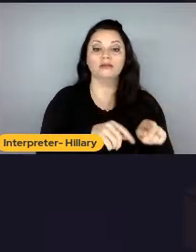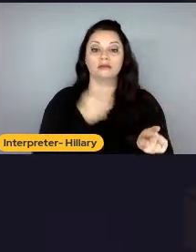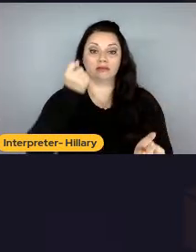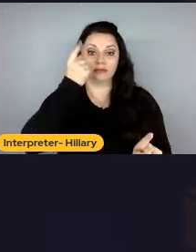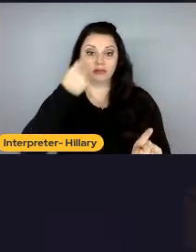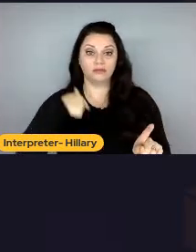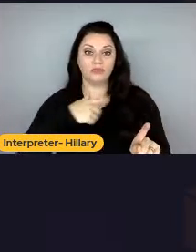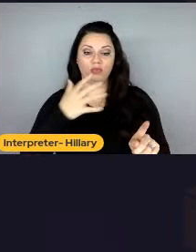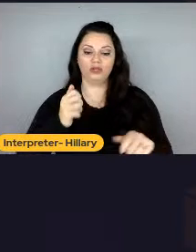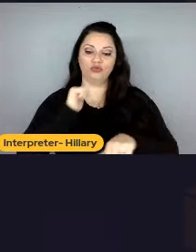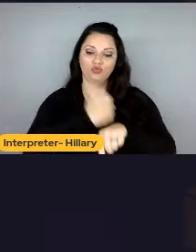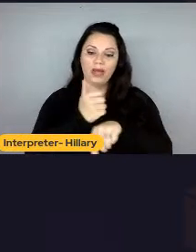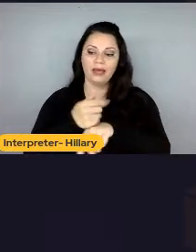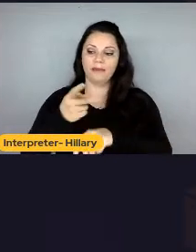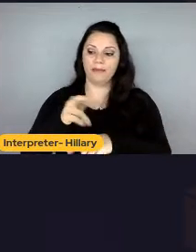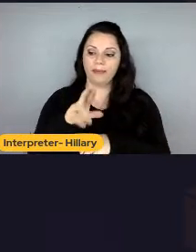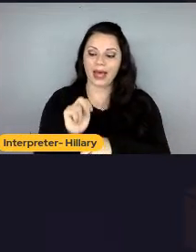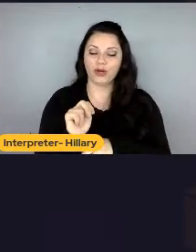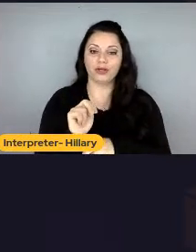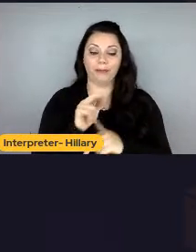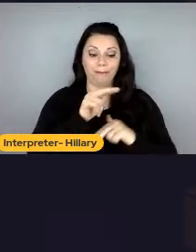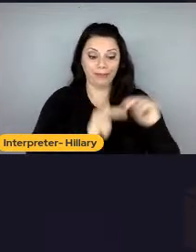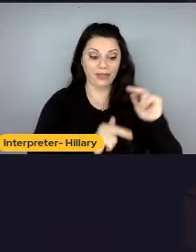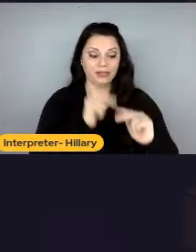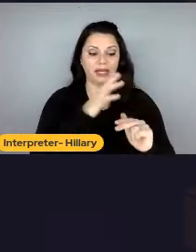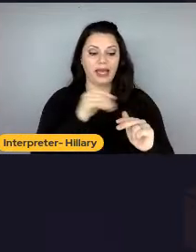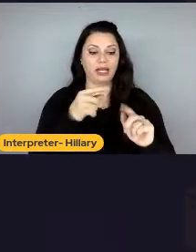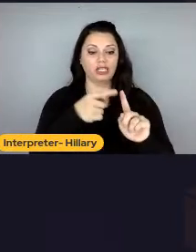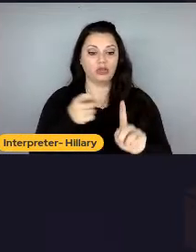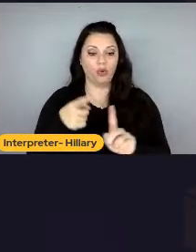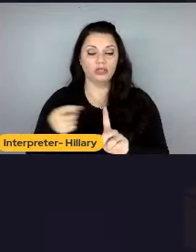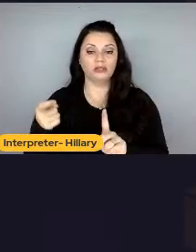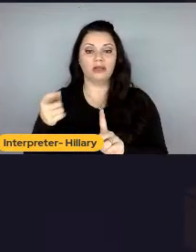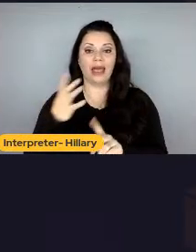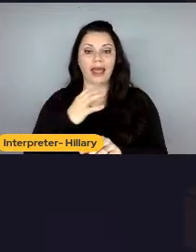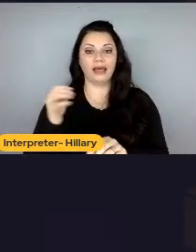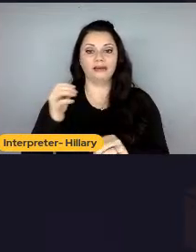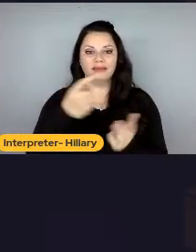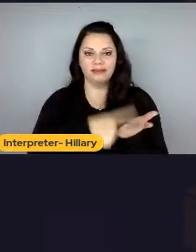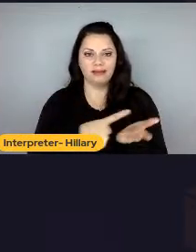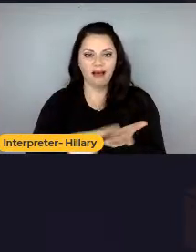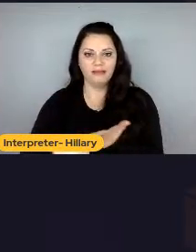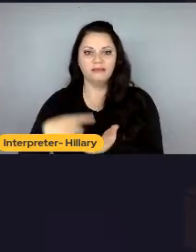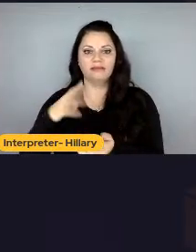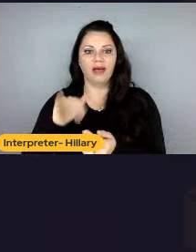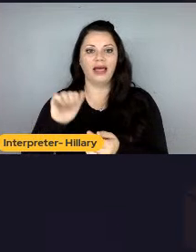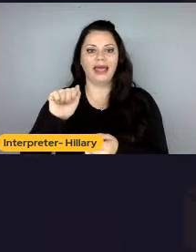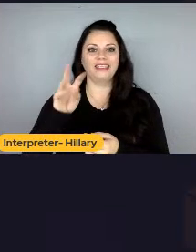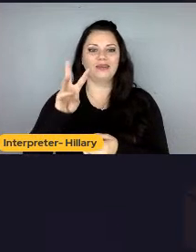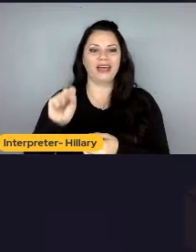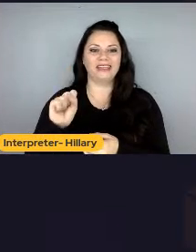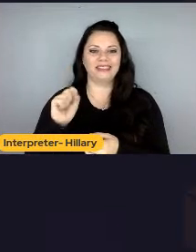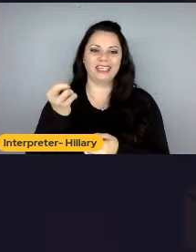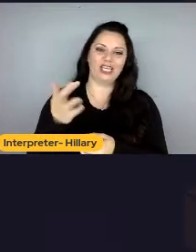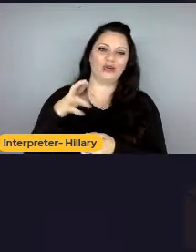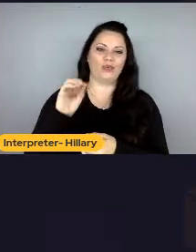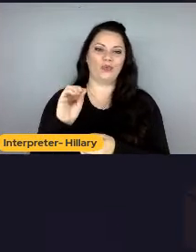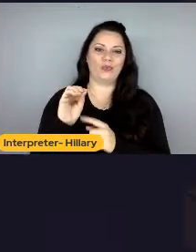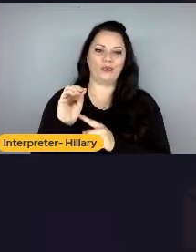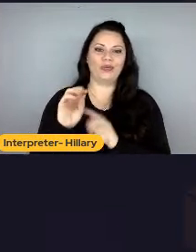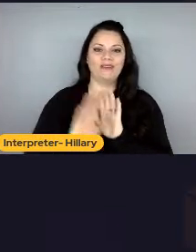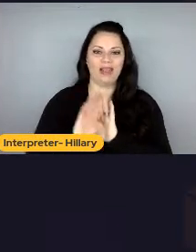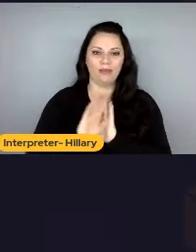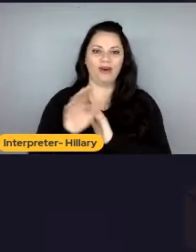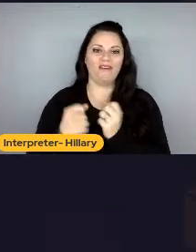create patterns built and sourced and discussed by AWS heroes and developer